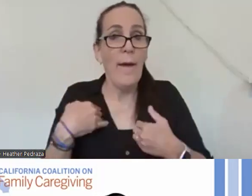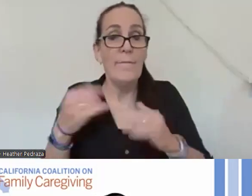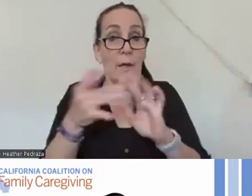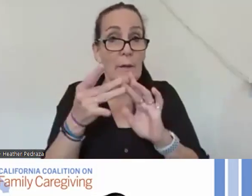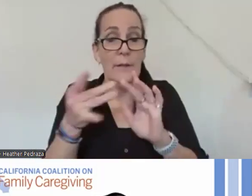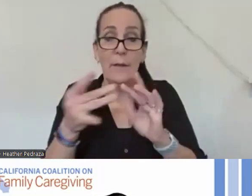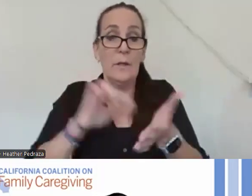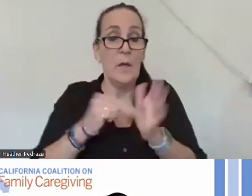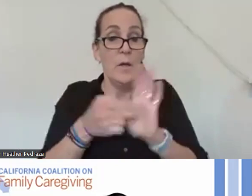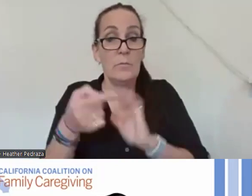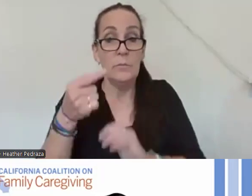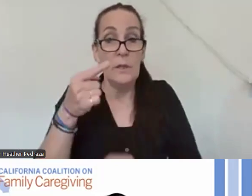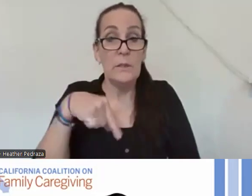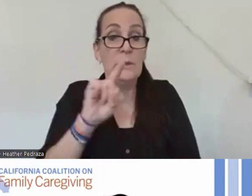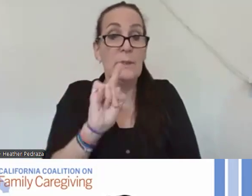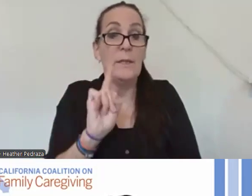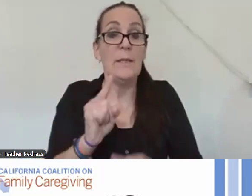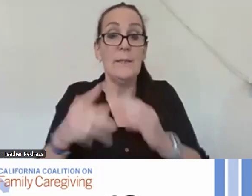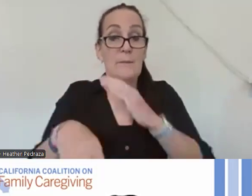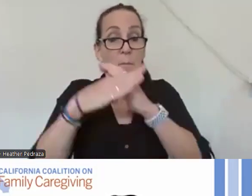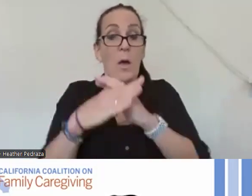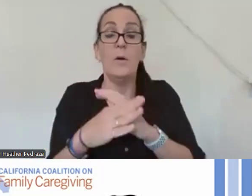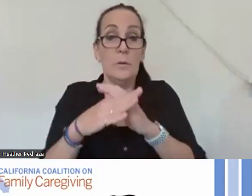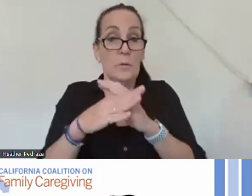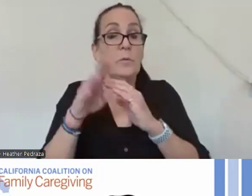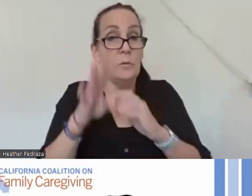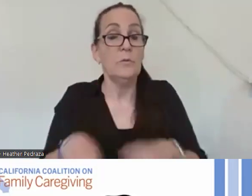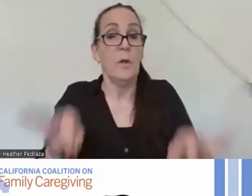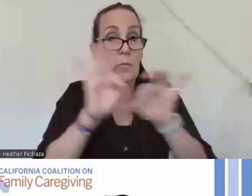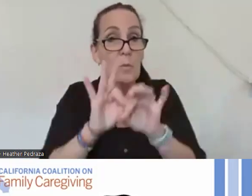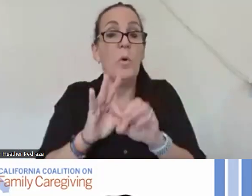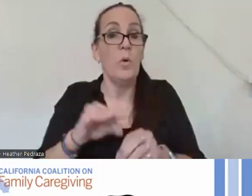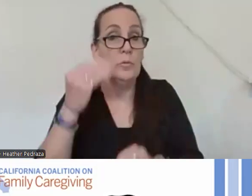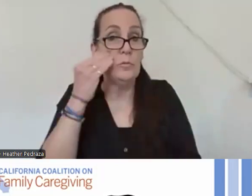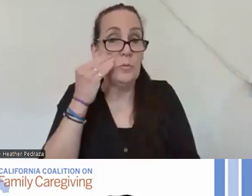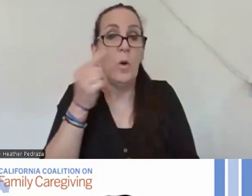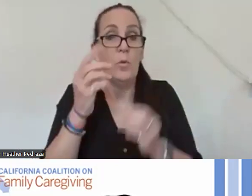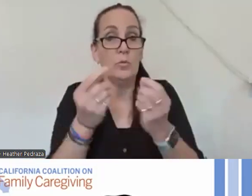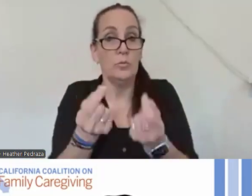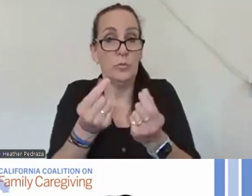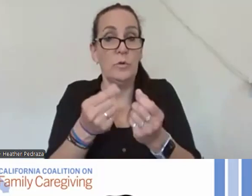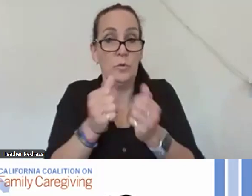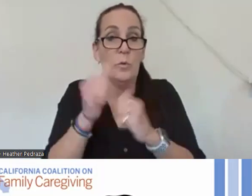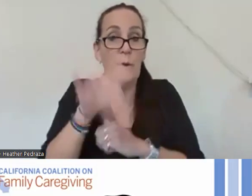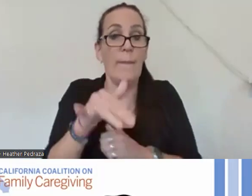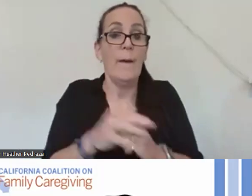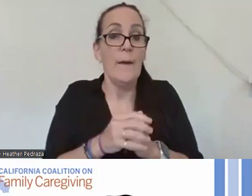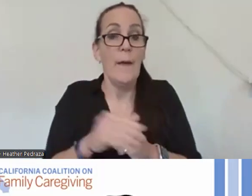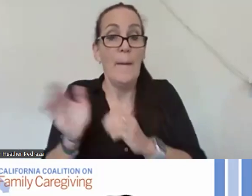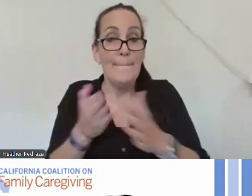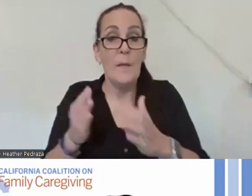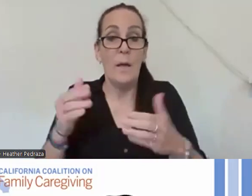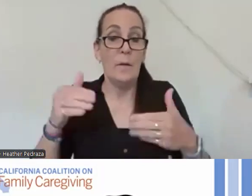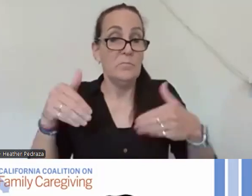known barriers to effective continuity of care be addressed? Plans have not been historically required to provide home and community-based services